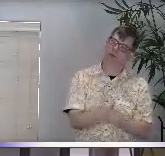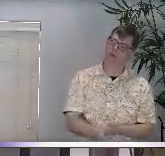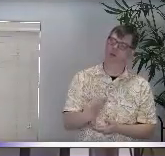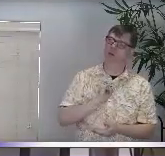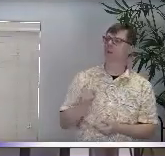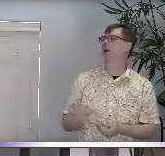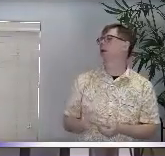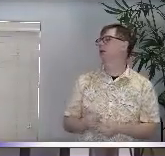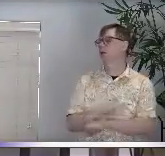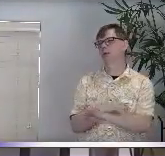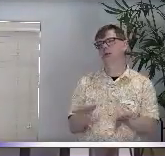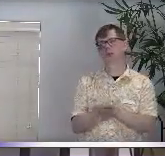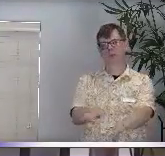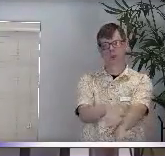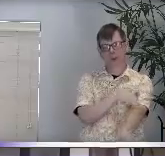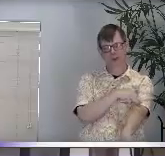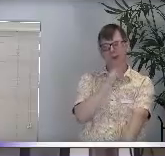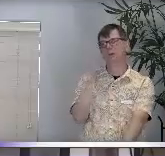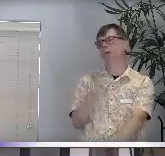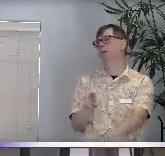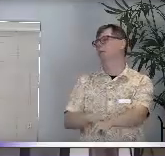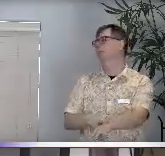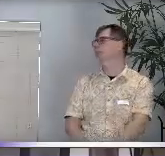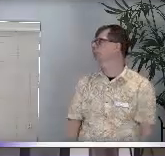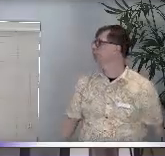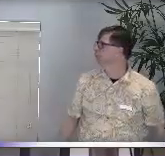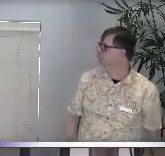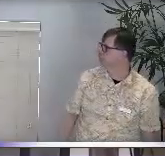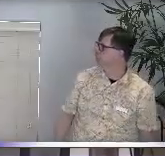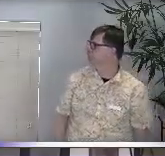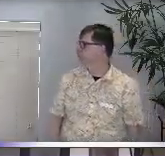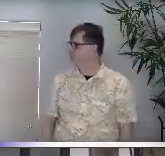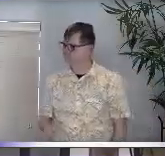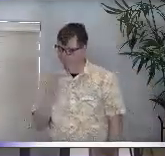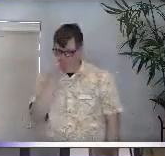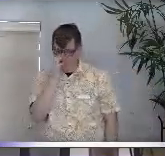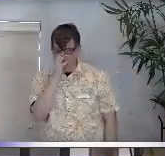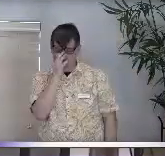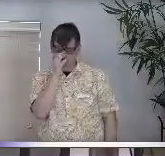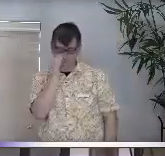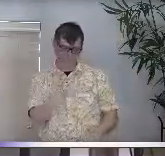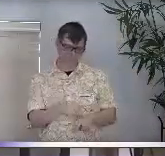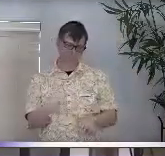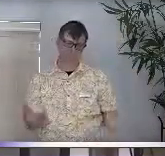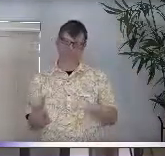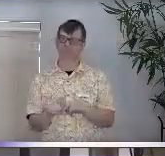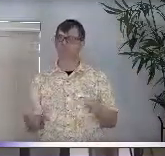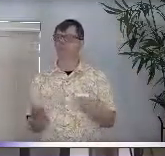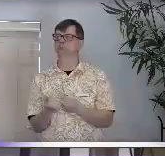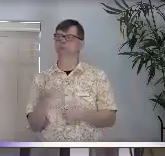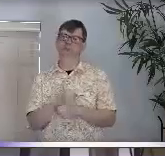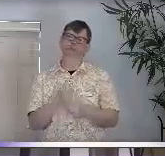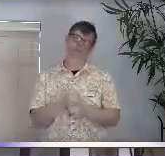in the morning, and I'm like, I'm not going to be late. I'm going to be on time. Put Luke in the car. Sue's a very on-time person. I'm not going to be the one to make her